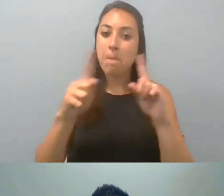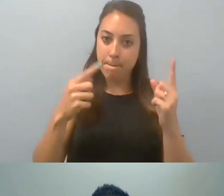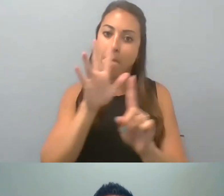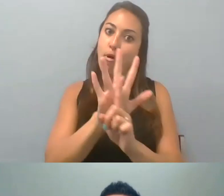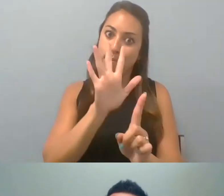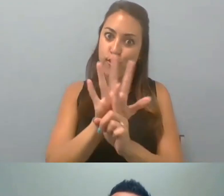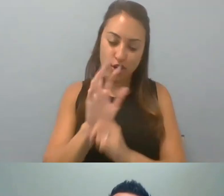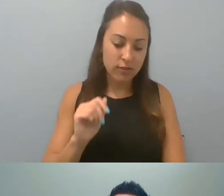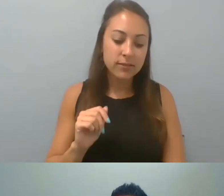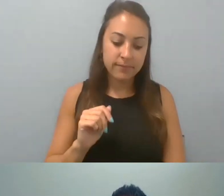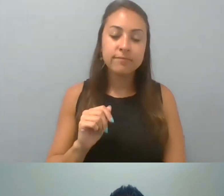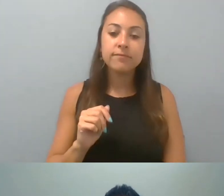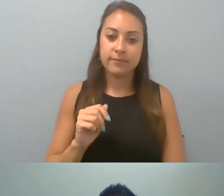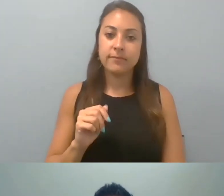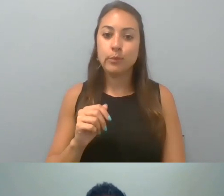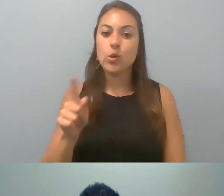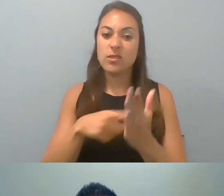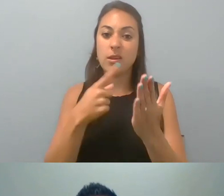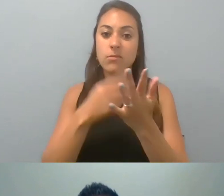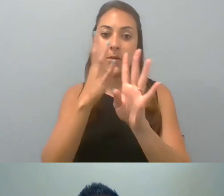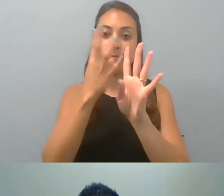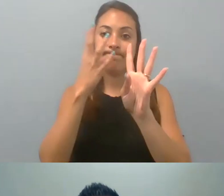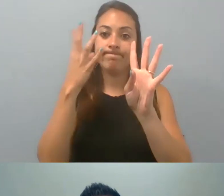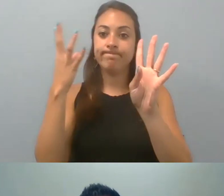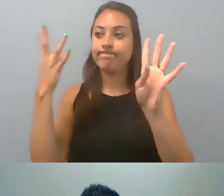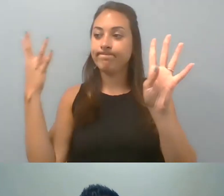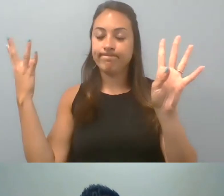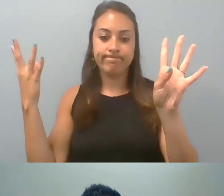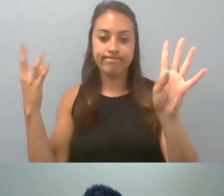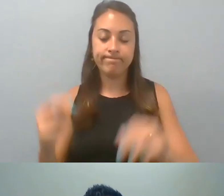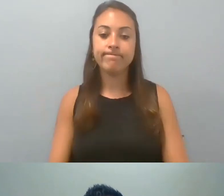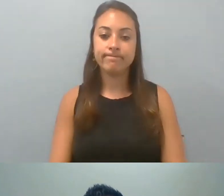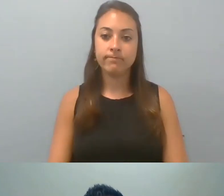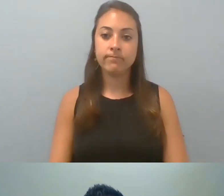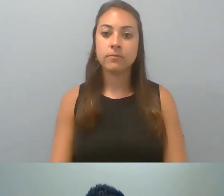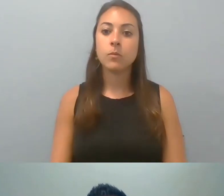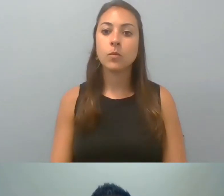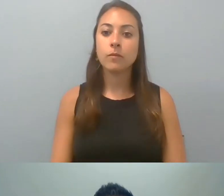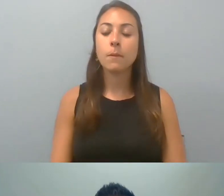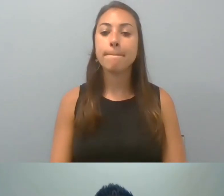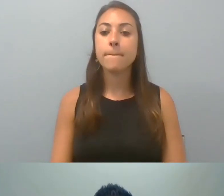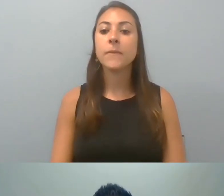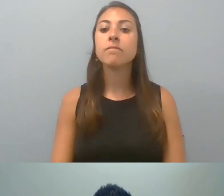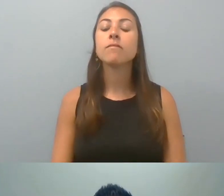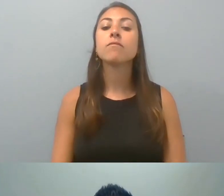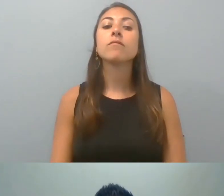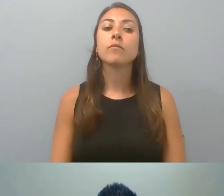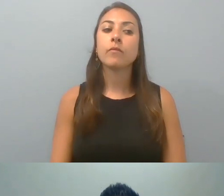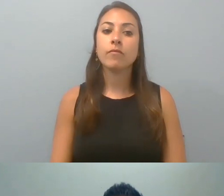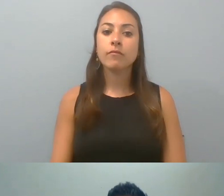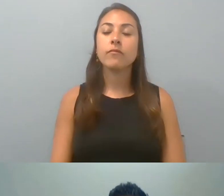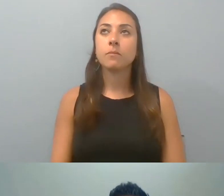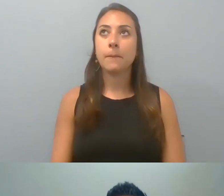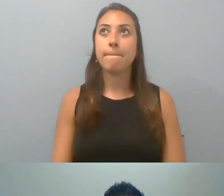students. So lines do tend to form at some of the more popular specials. One, we try to have